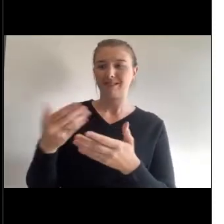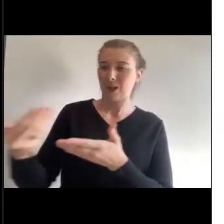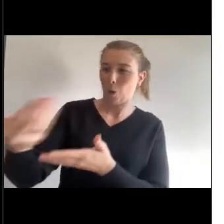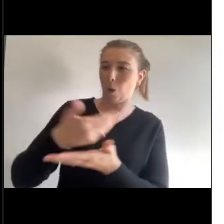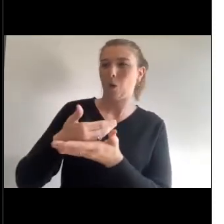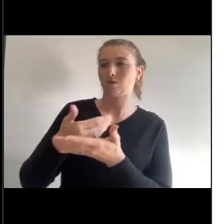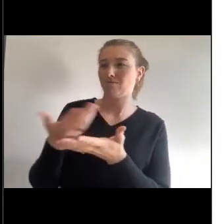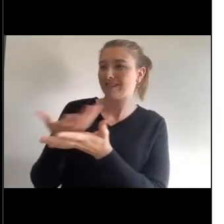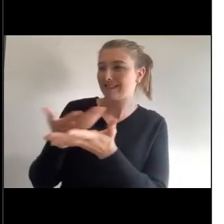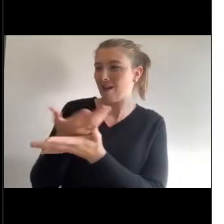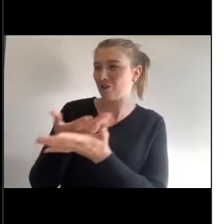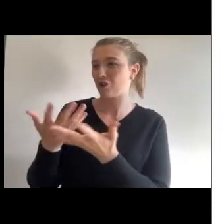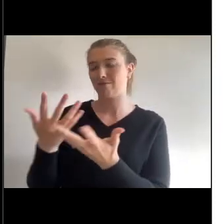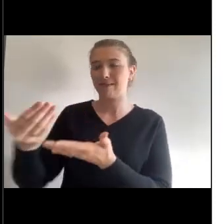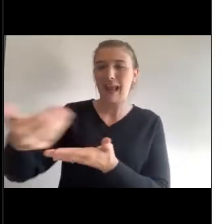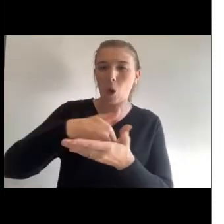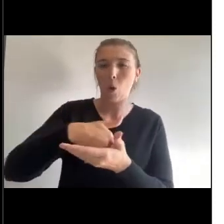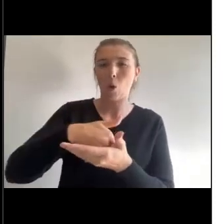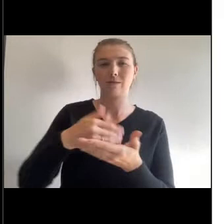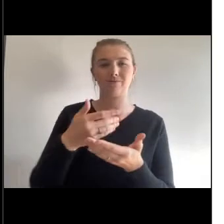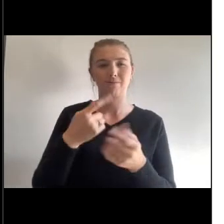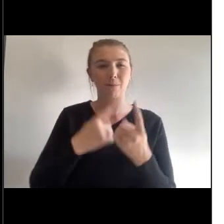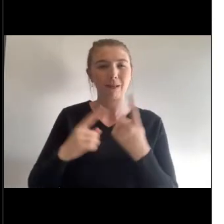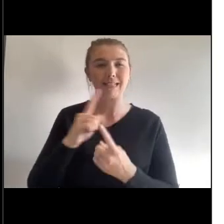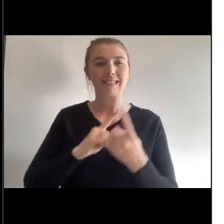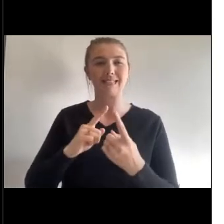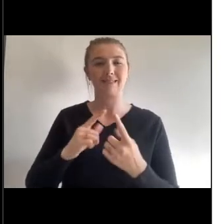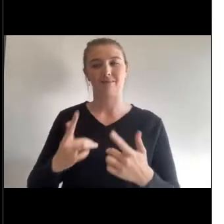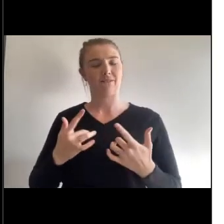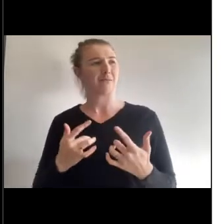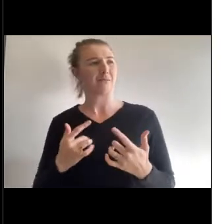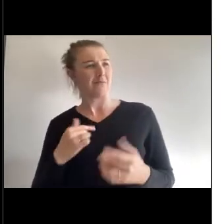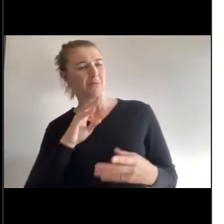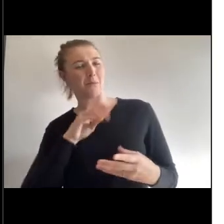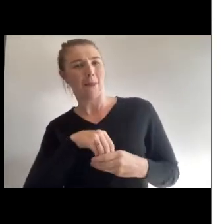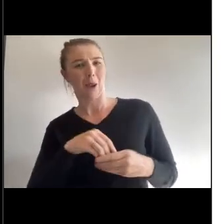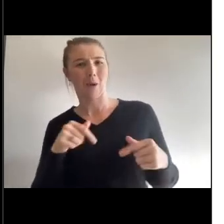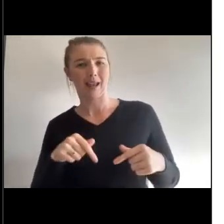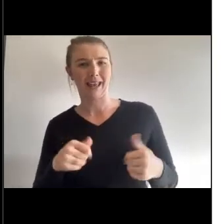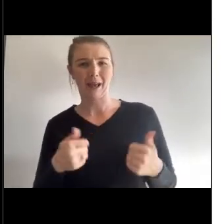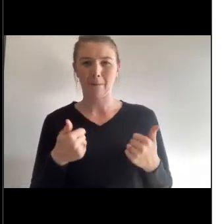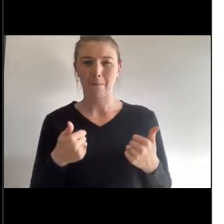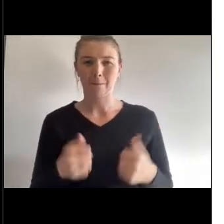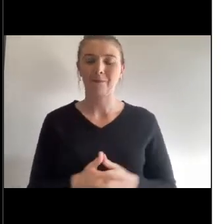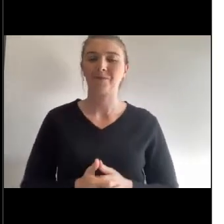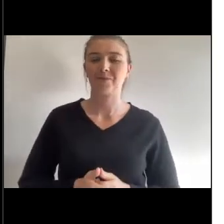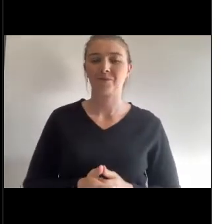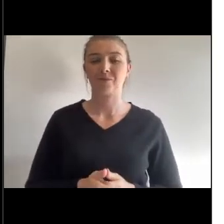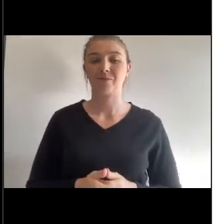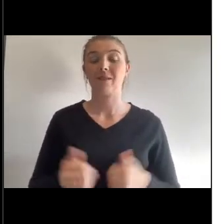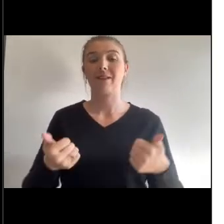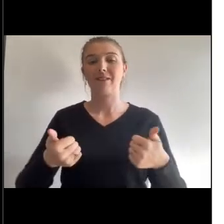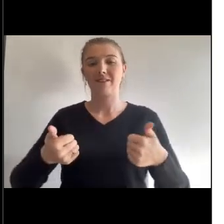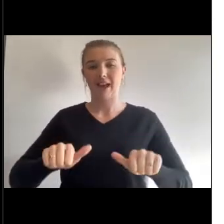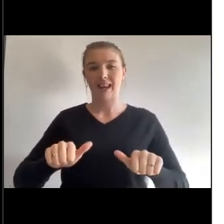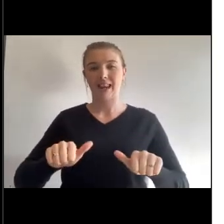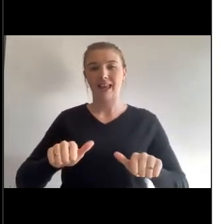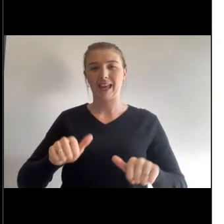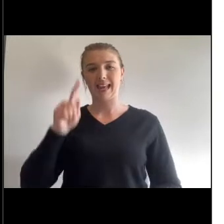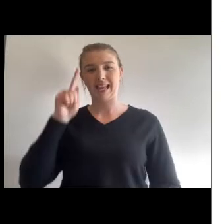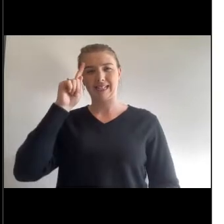all those actions also help create a sense of belonging. And then finally, having an intention to belong. Some